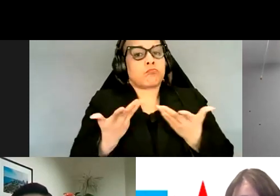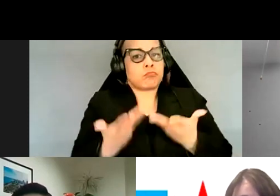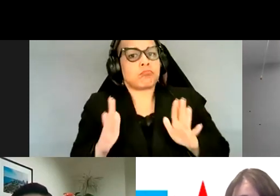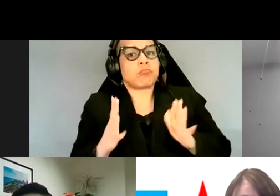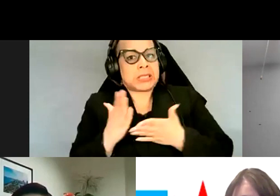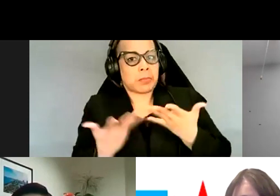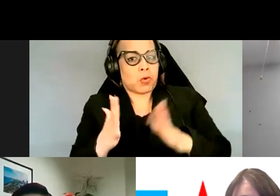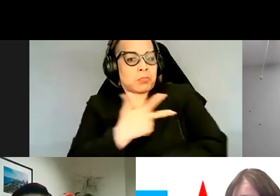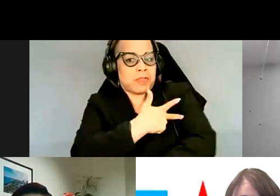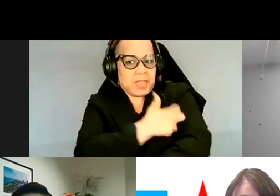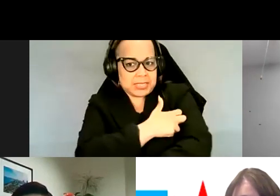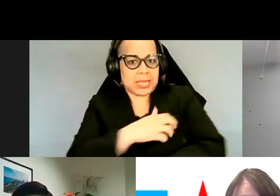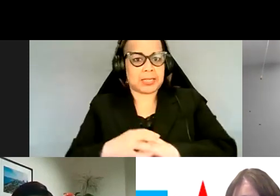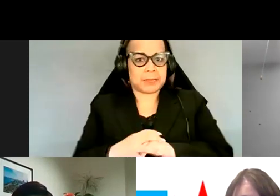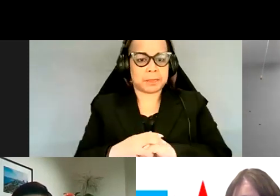vaccinated.